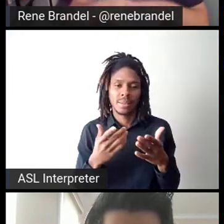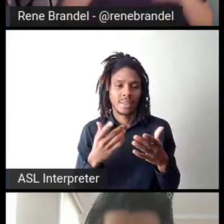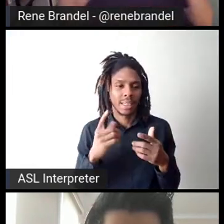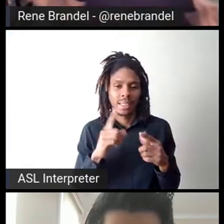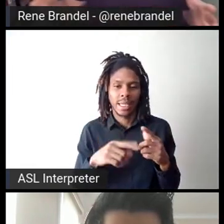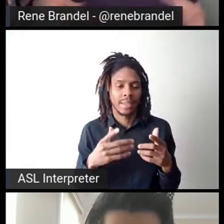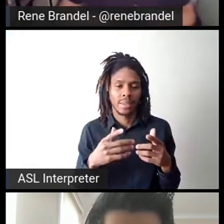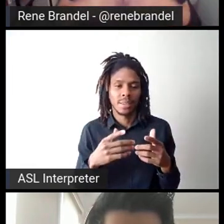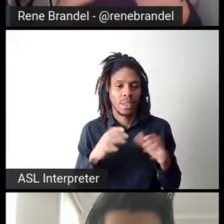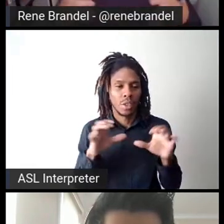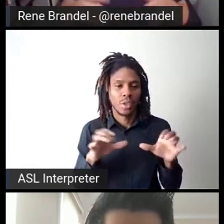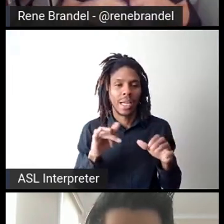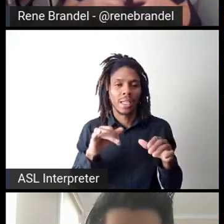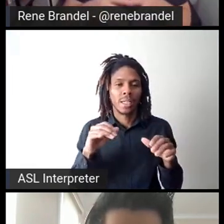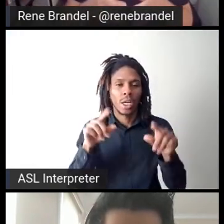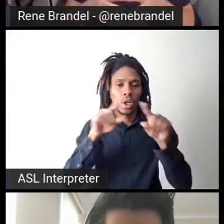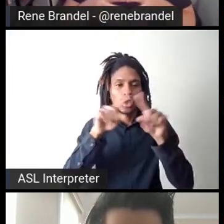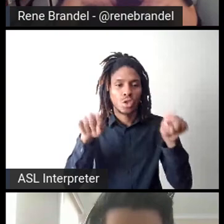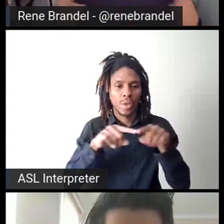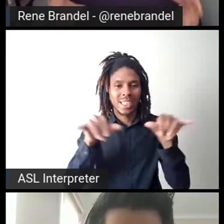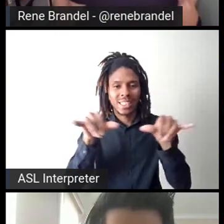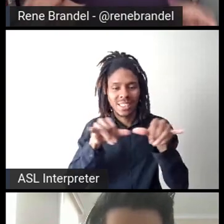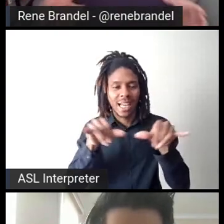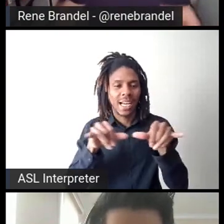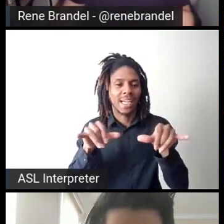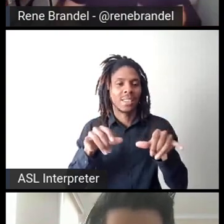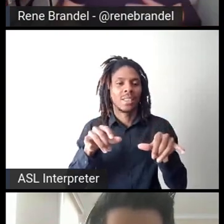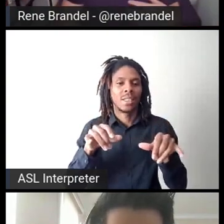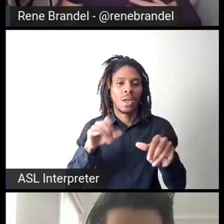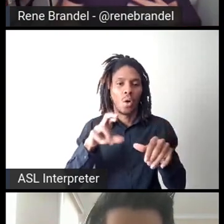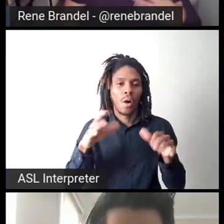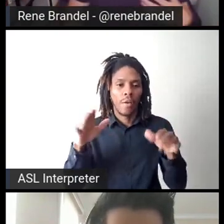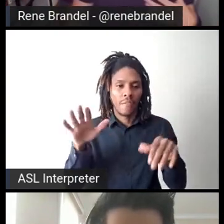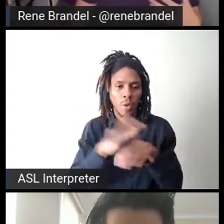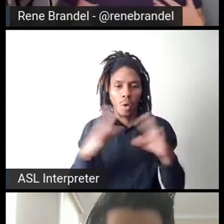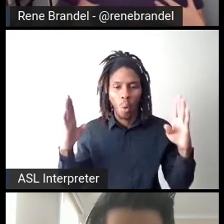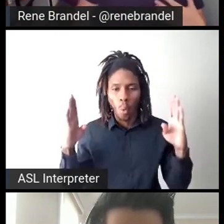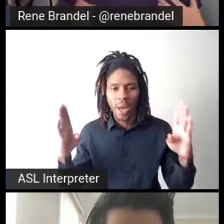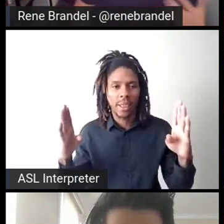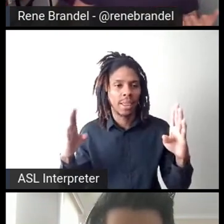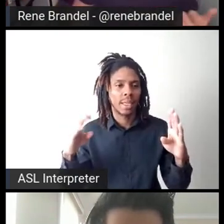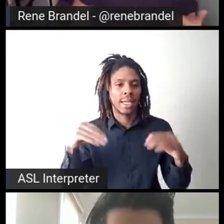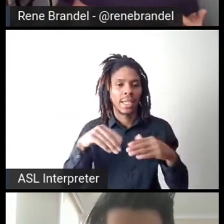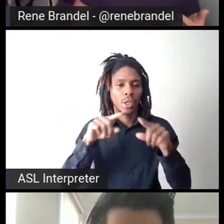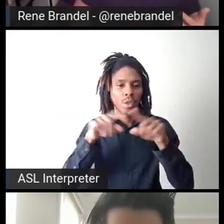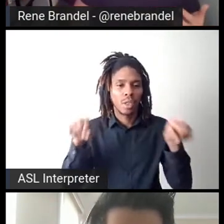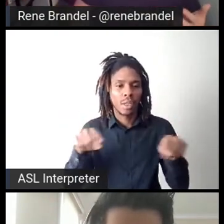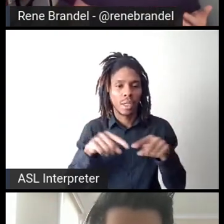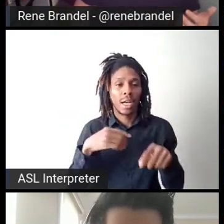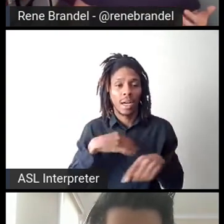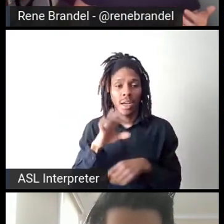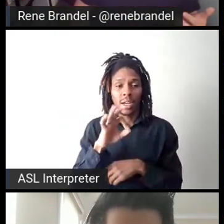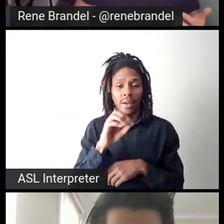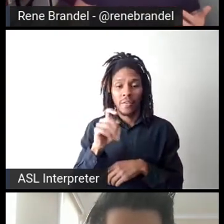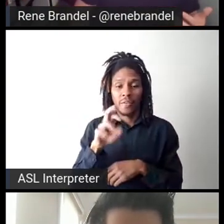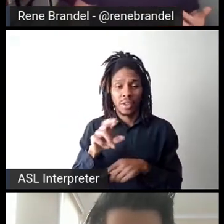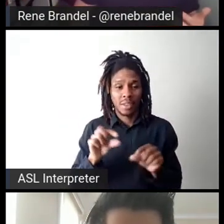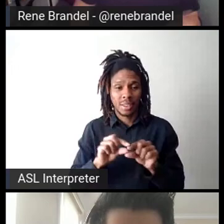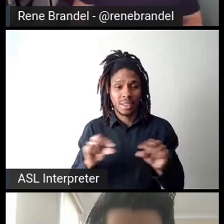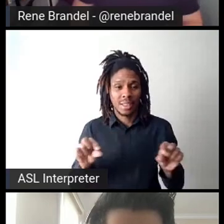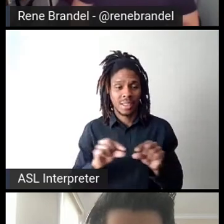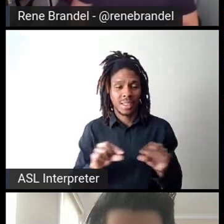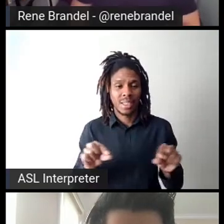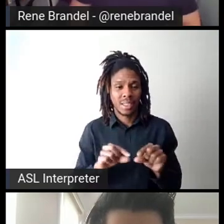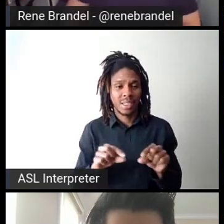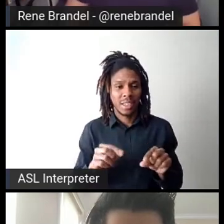for instance, the screen size, or that it should always be full width within the screen, right? So for instance, our footer, you can see it's kind of just right now rendered